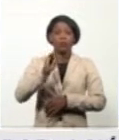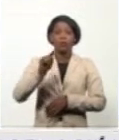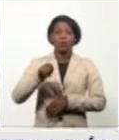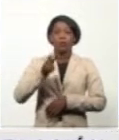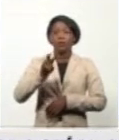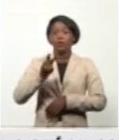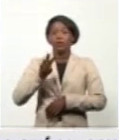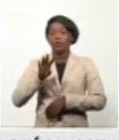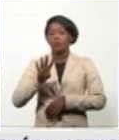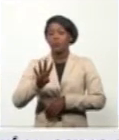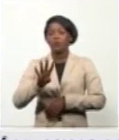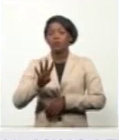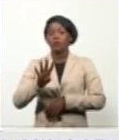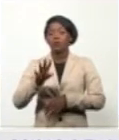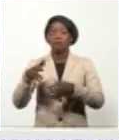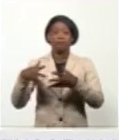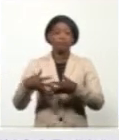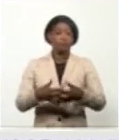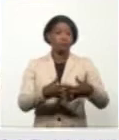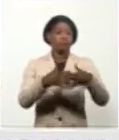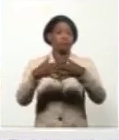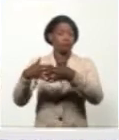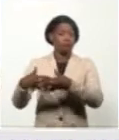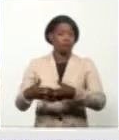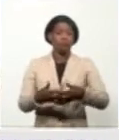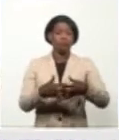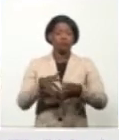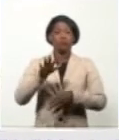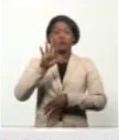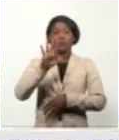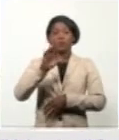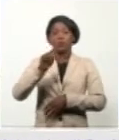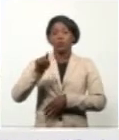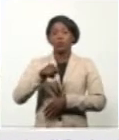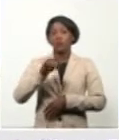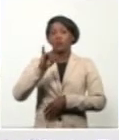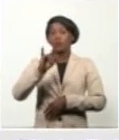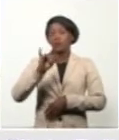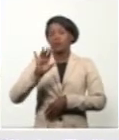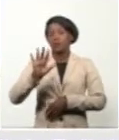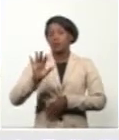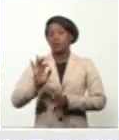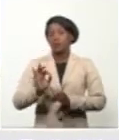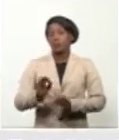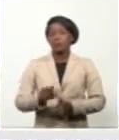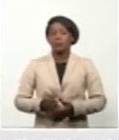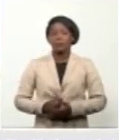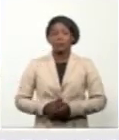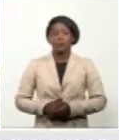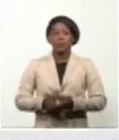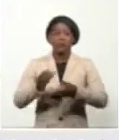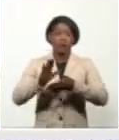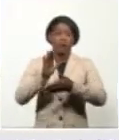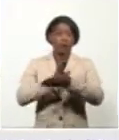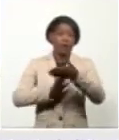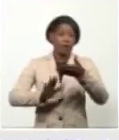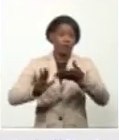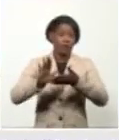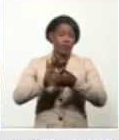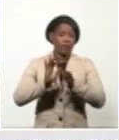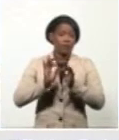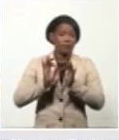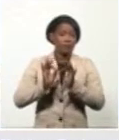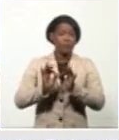Brazil 6.24, and the United States with 5.95%. In the